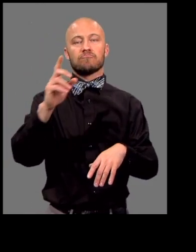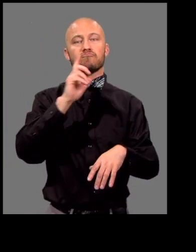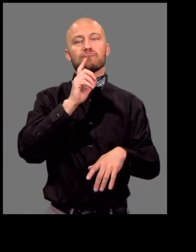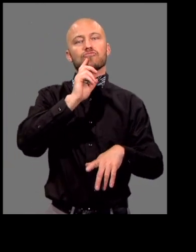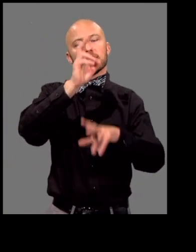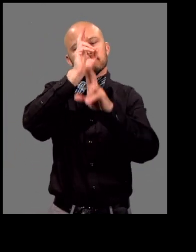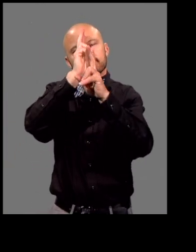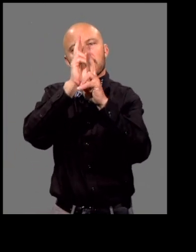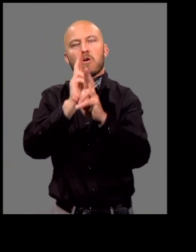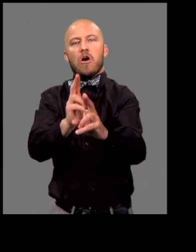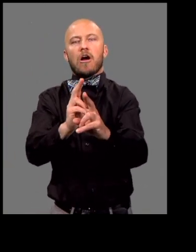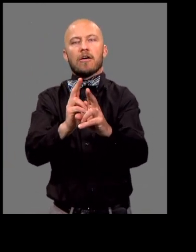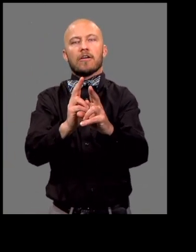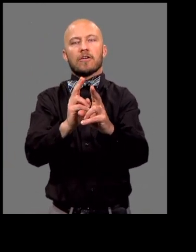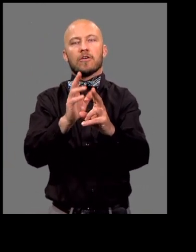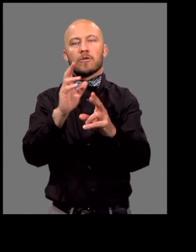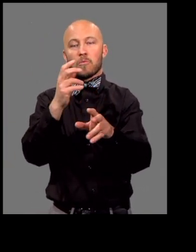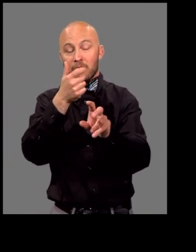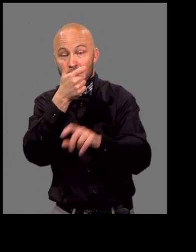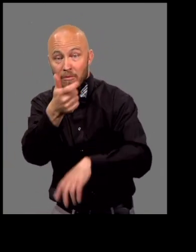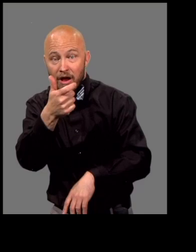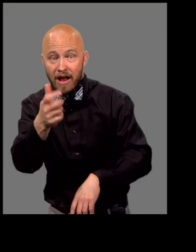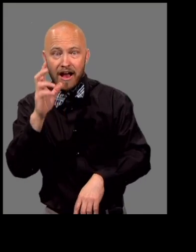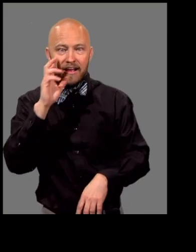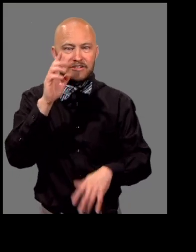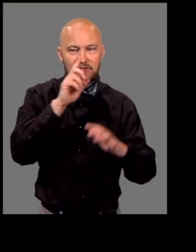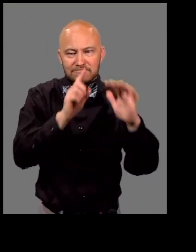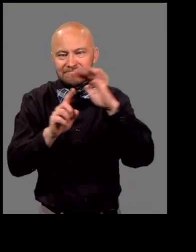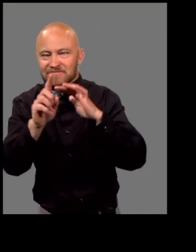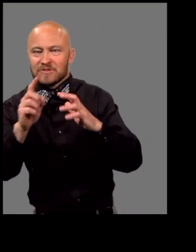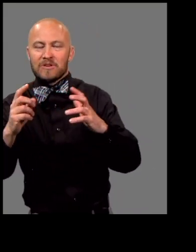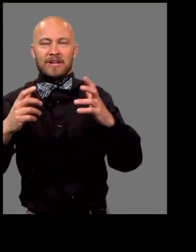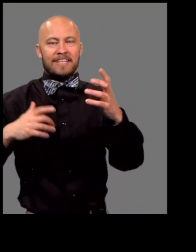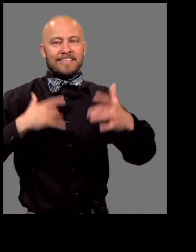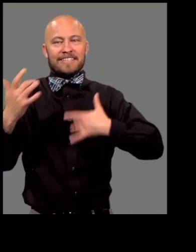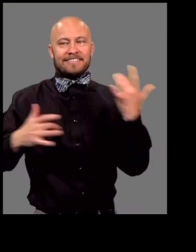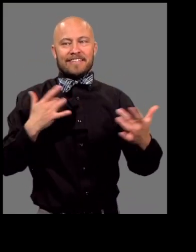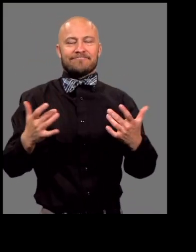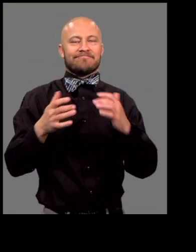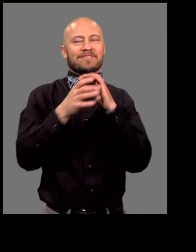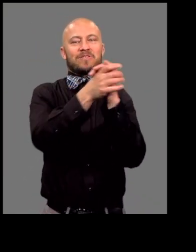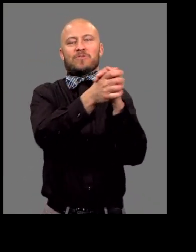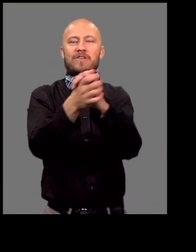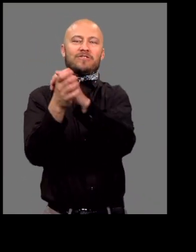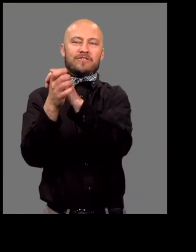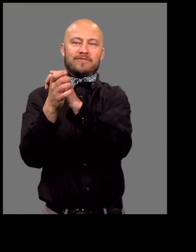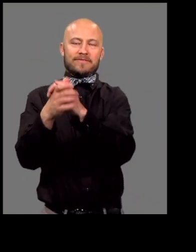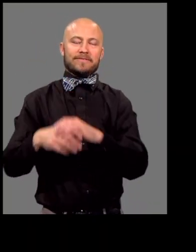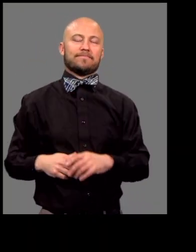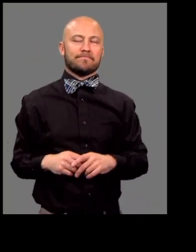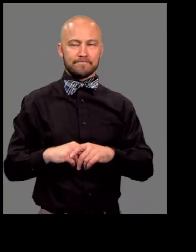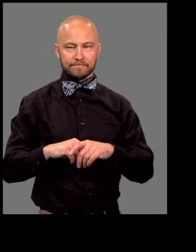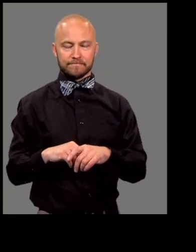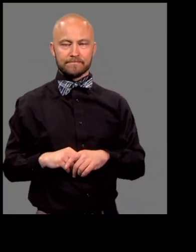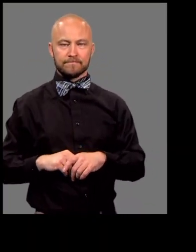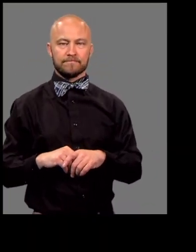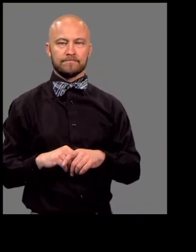very honored to have been part of the journey and to watch you celebrate your accomplishments tonight. Congratulations.